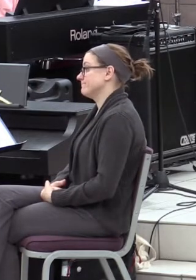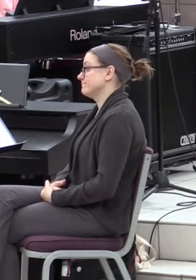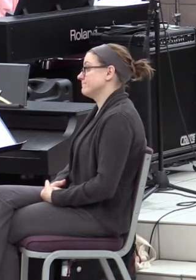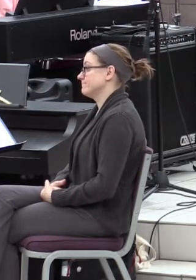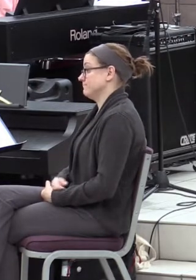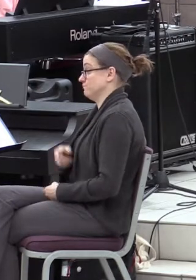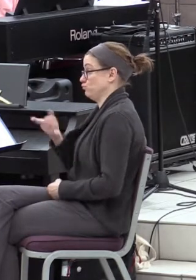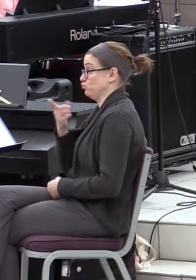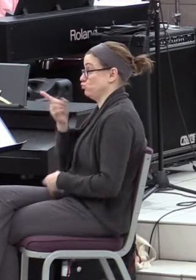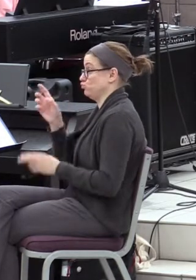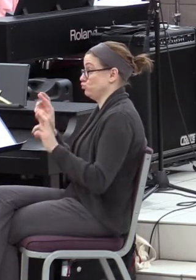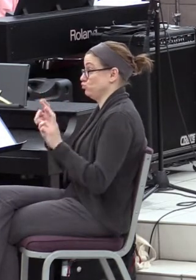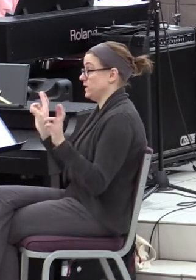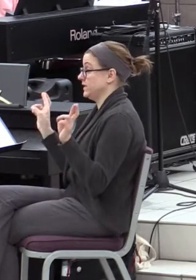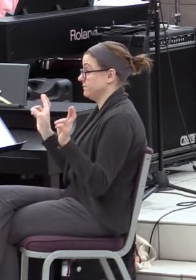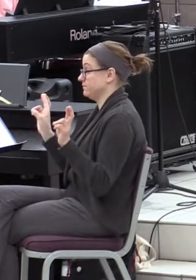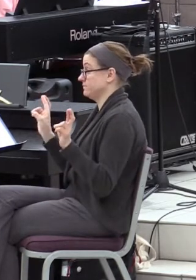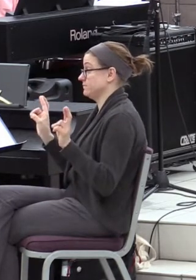Are you ready for that?